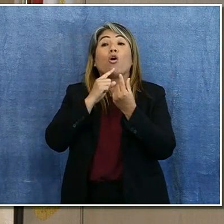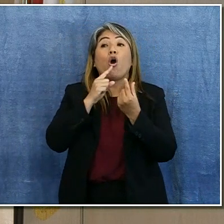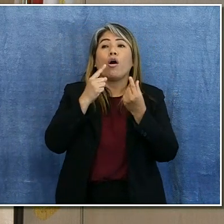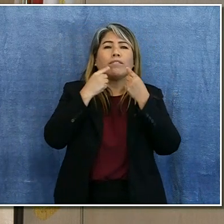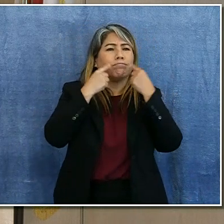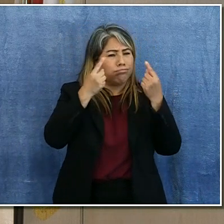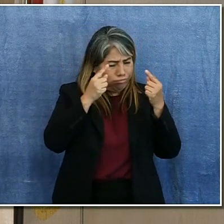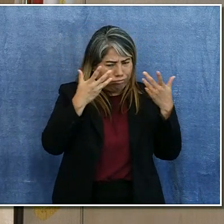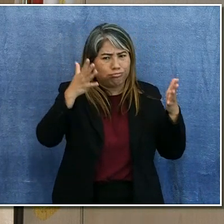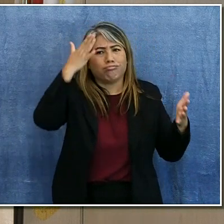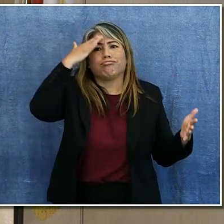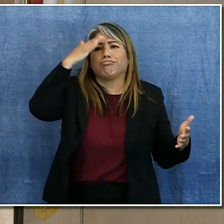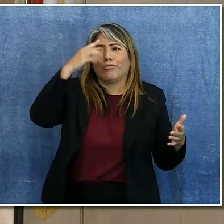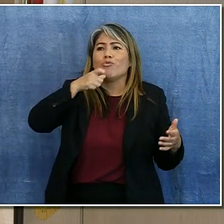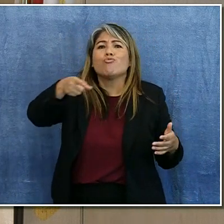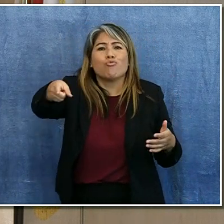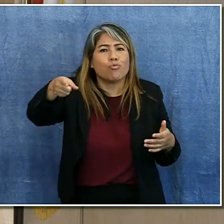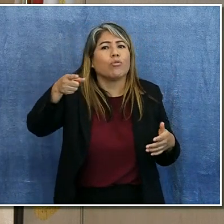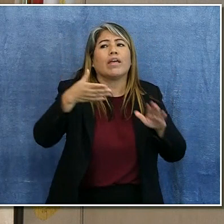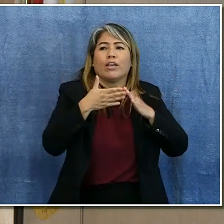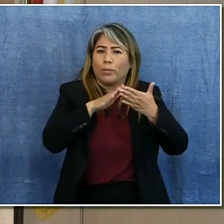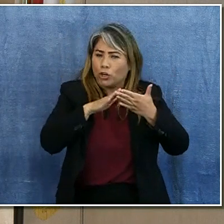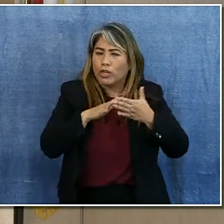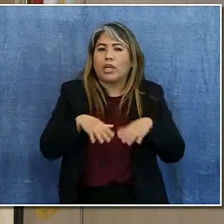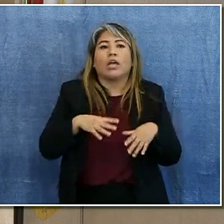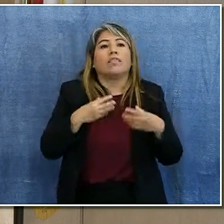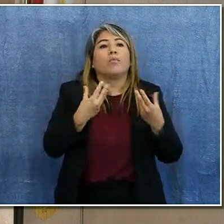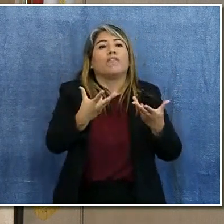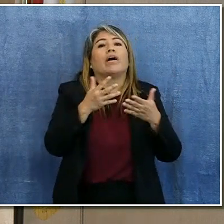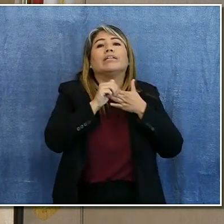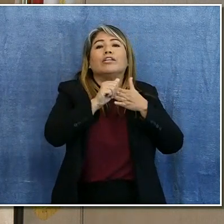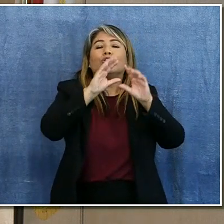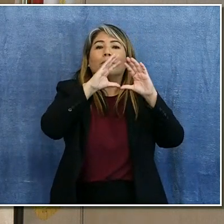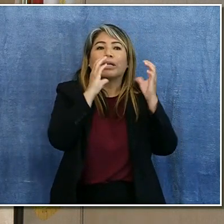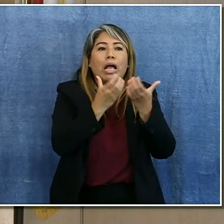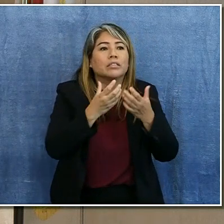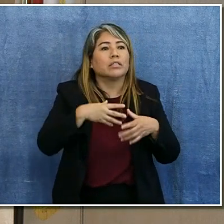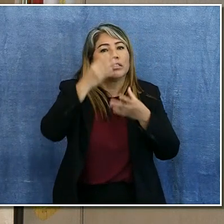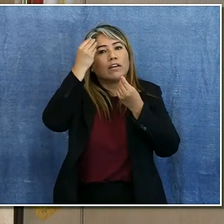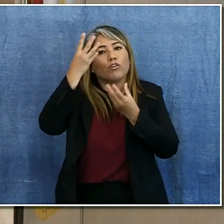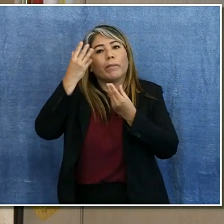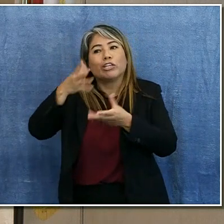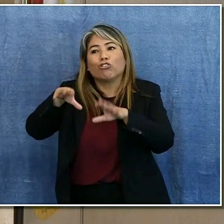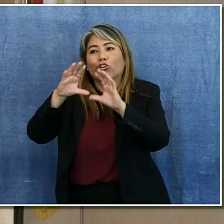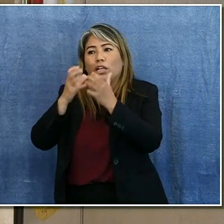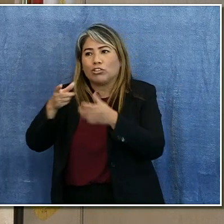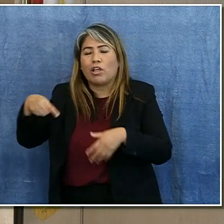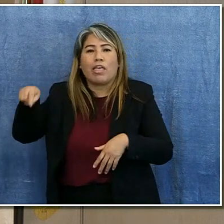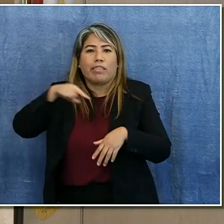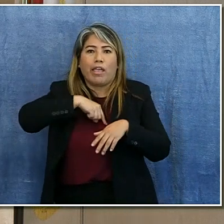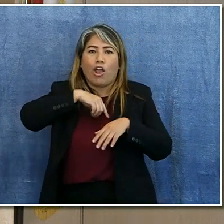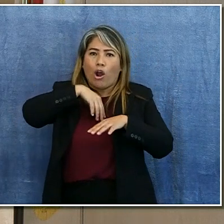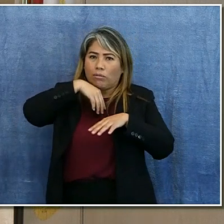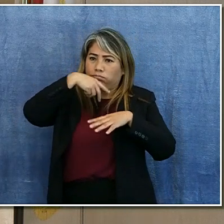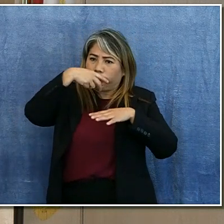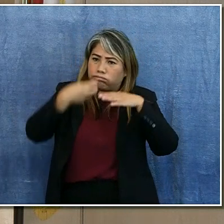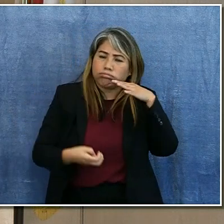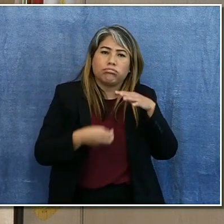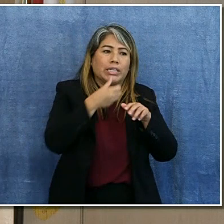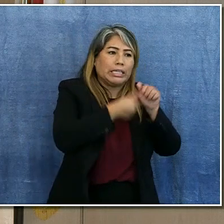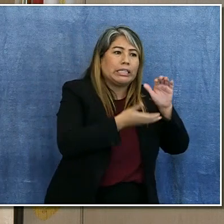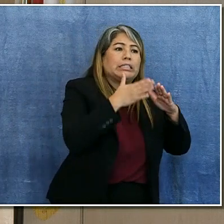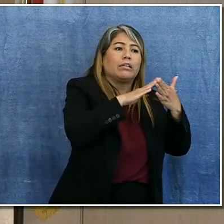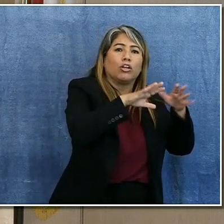individuals, have been providing leadership classes, informational classes. They are deeply embedded in each one of the